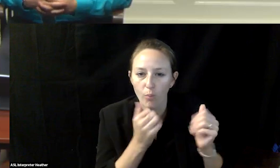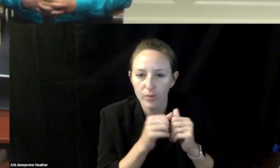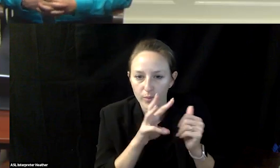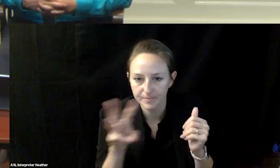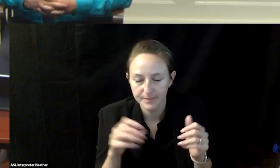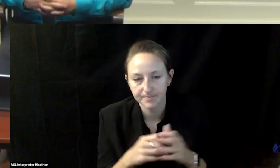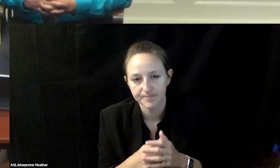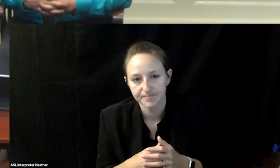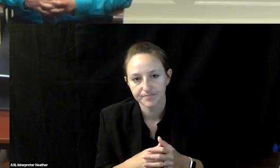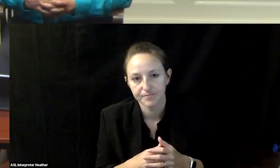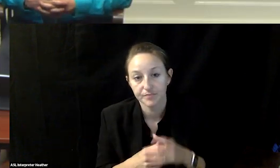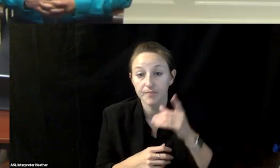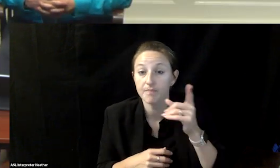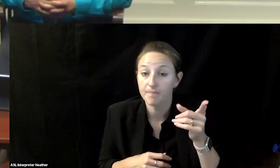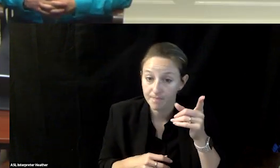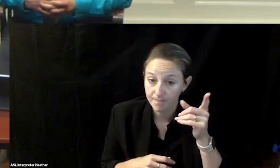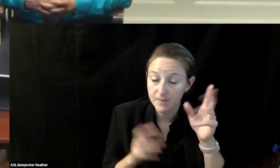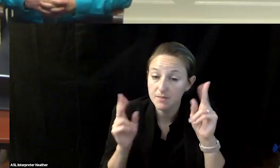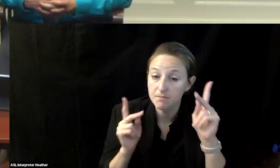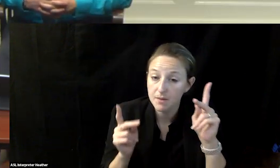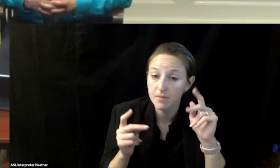The folks at the W3C